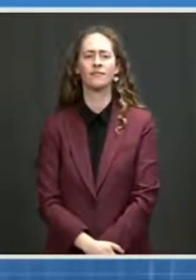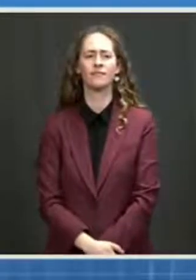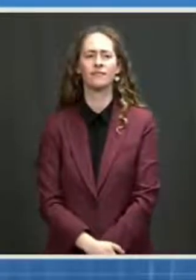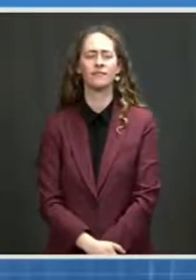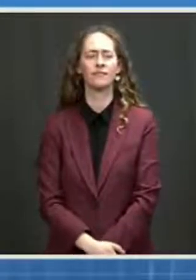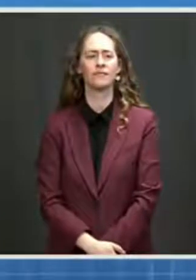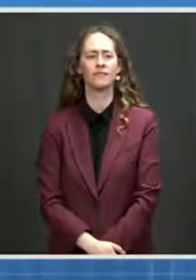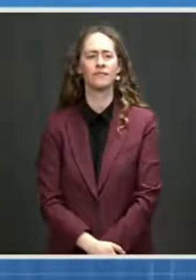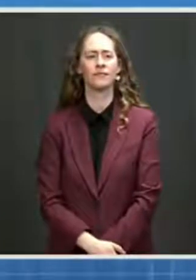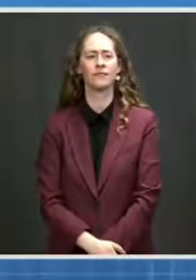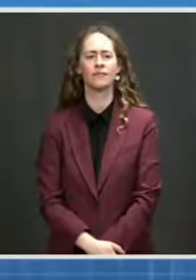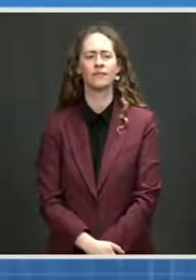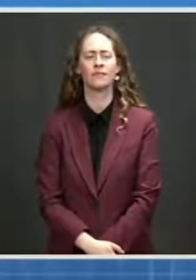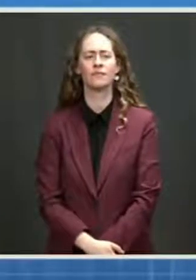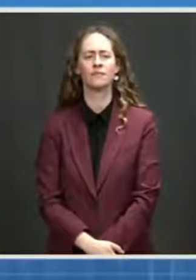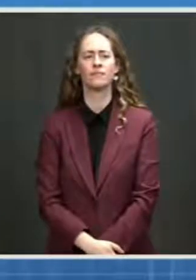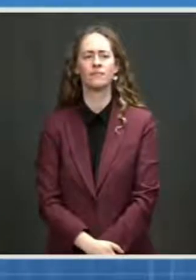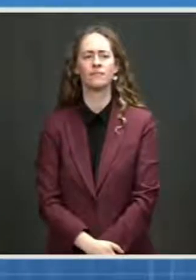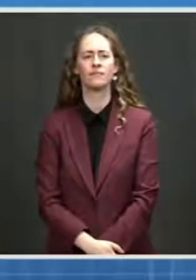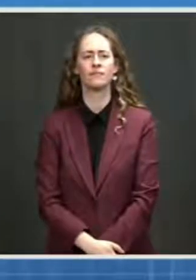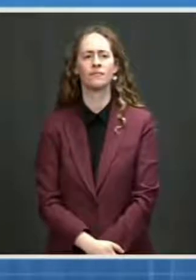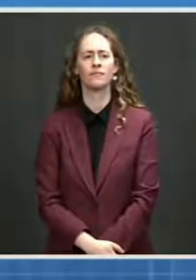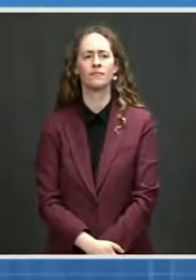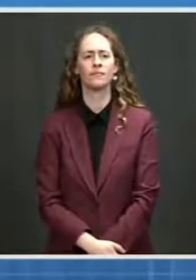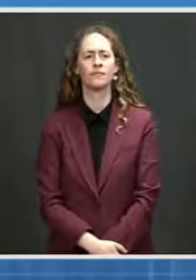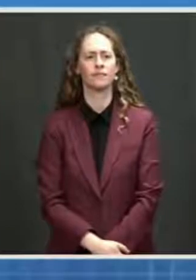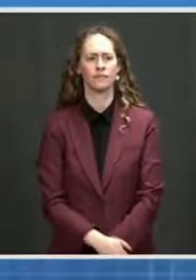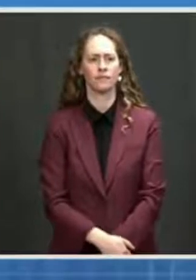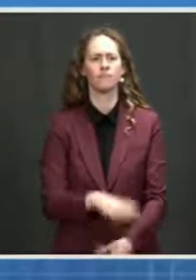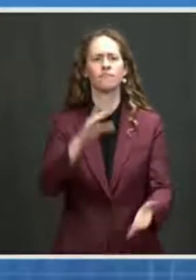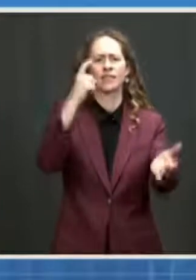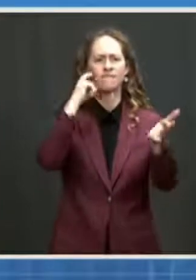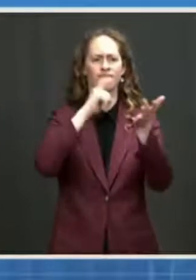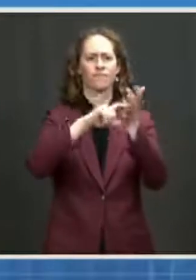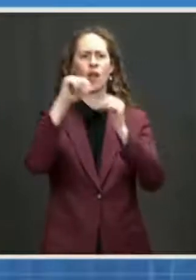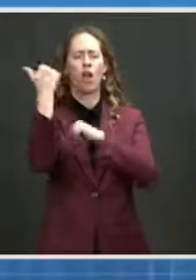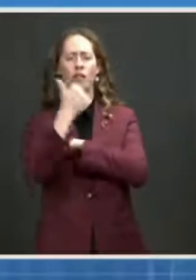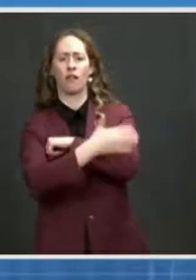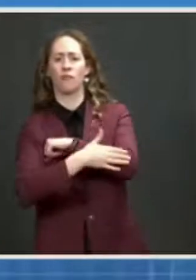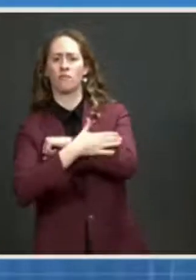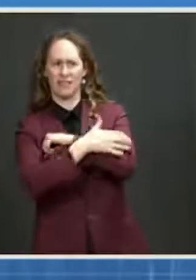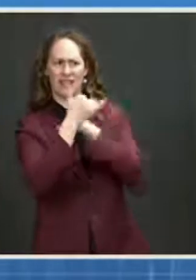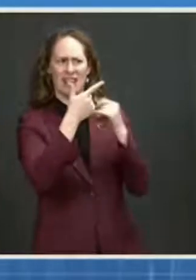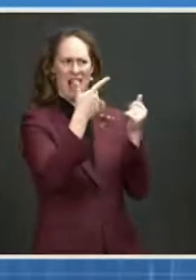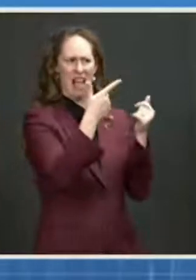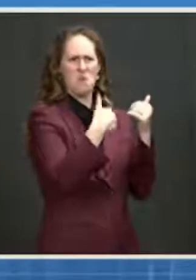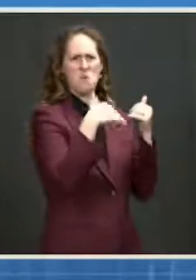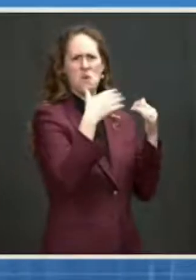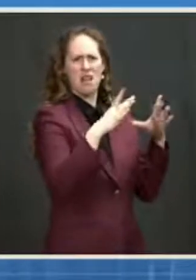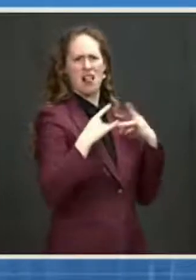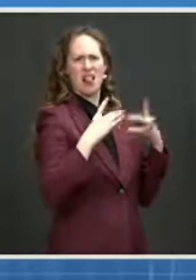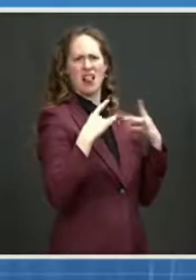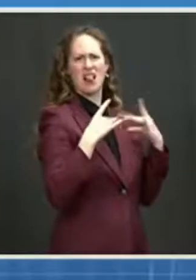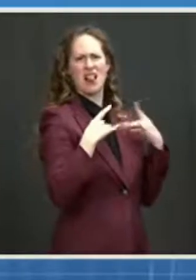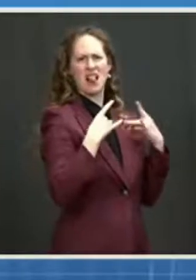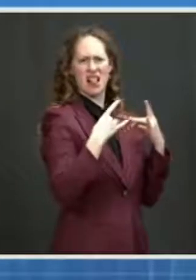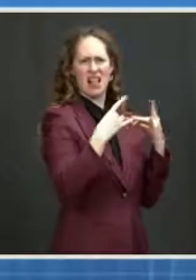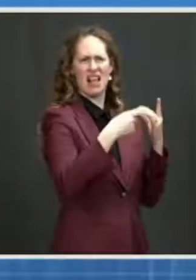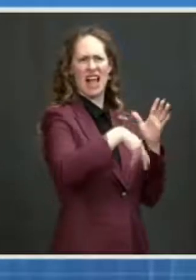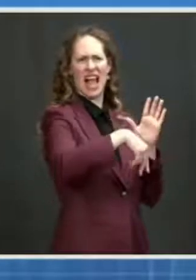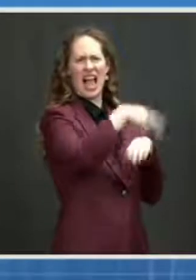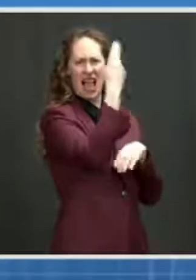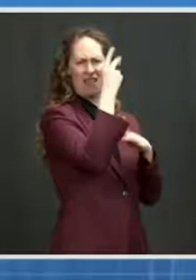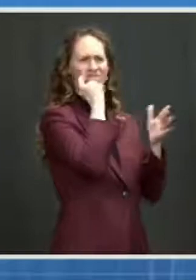infections that do not have any restrictions, and some countries are still covered that have very low rates? Is it time